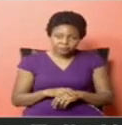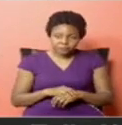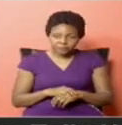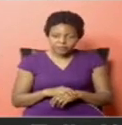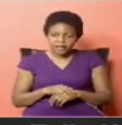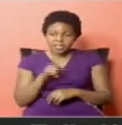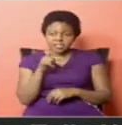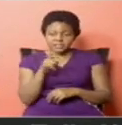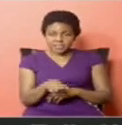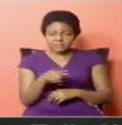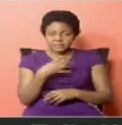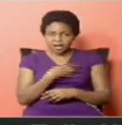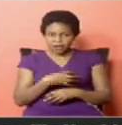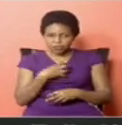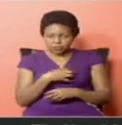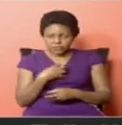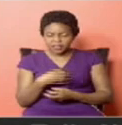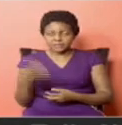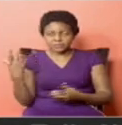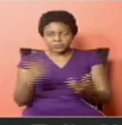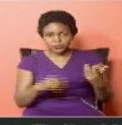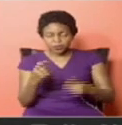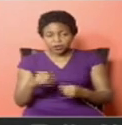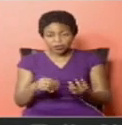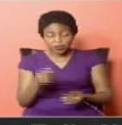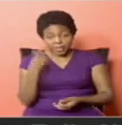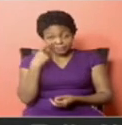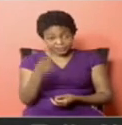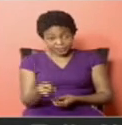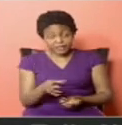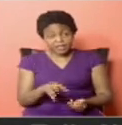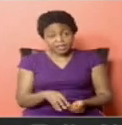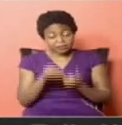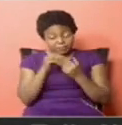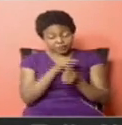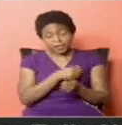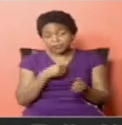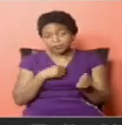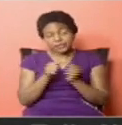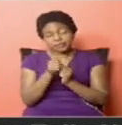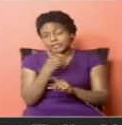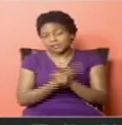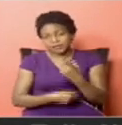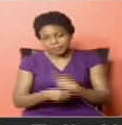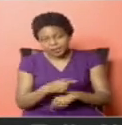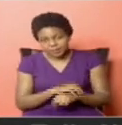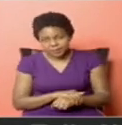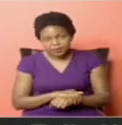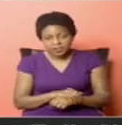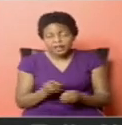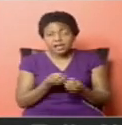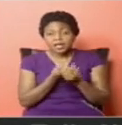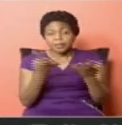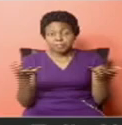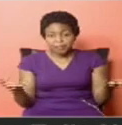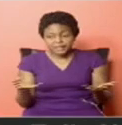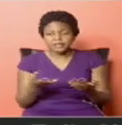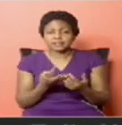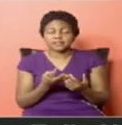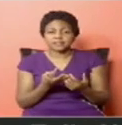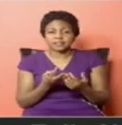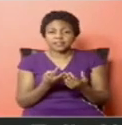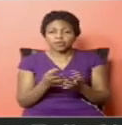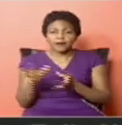This aggression especially we have seen amongst females with disabilities. Many were subjected